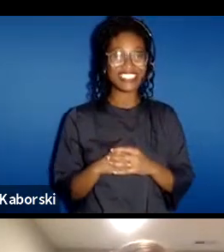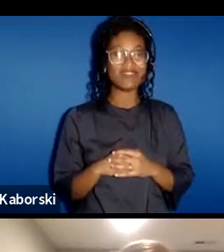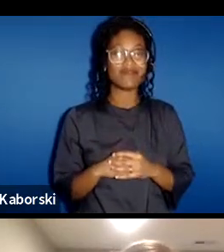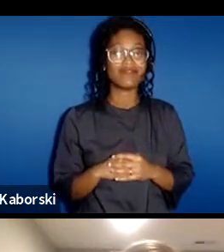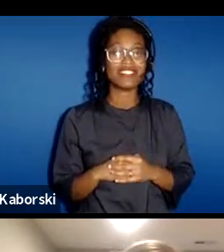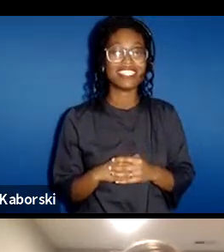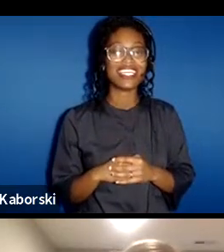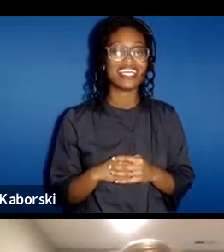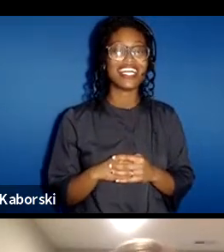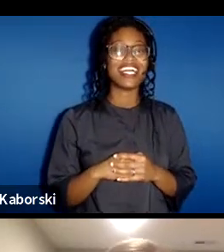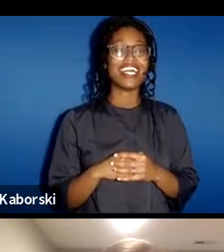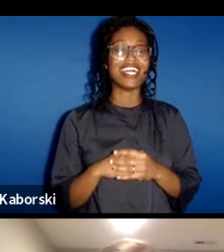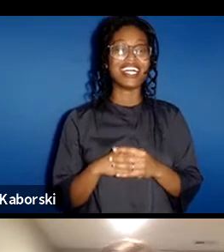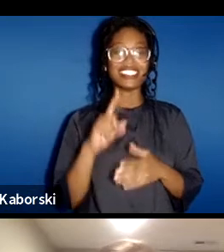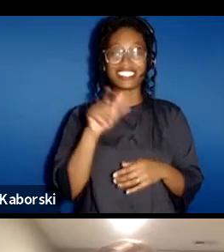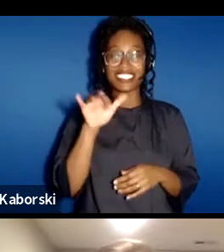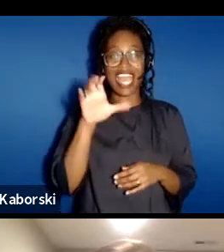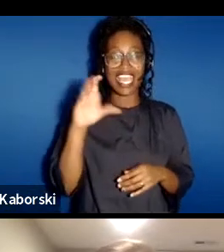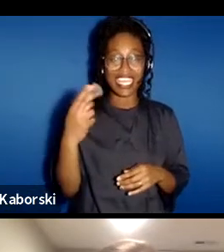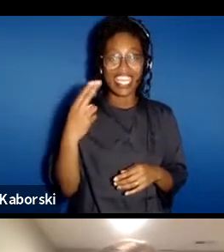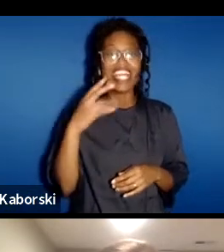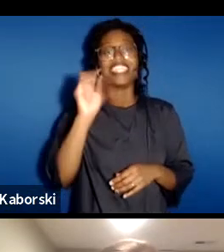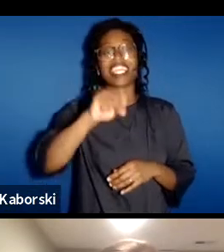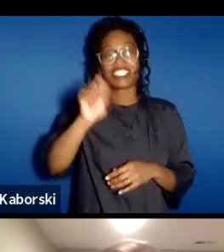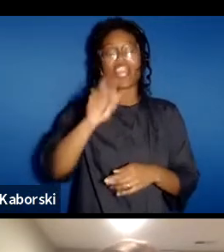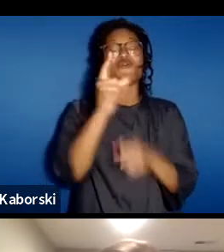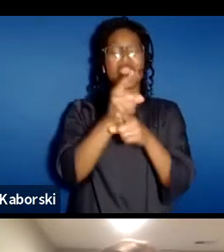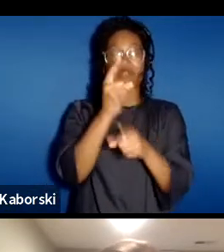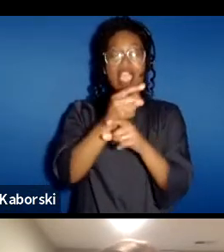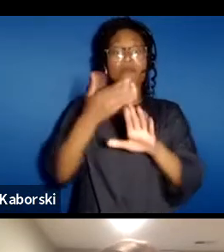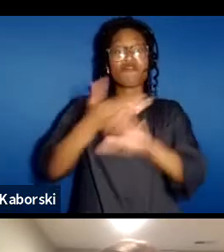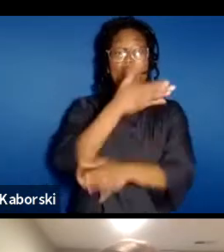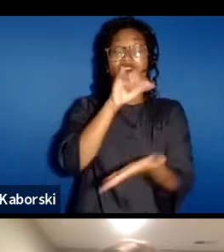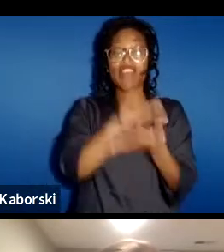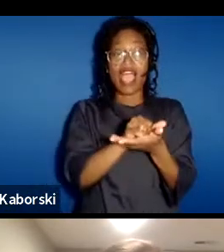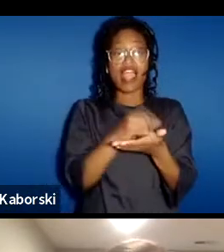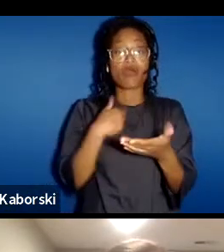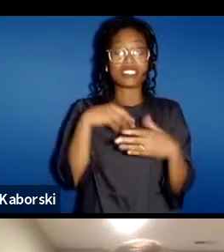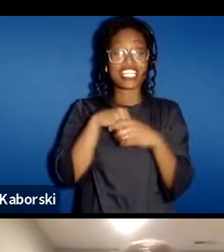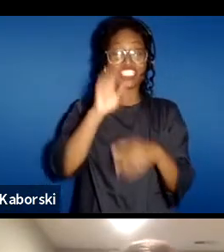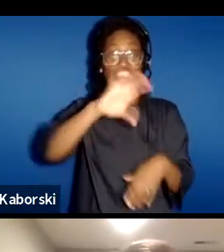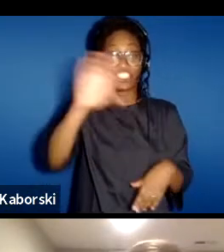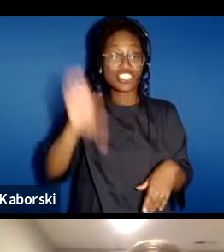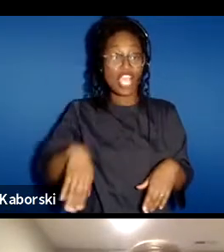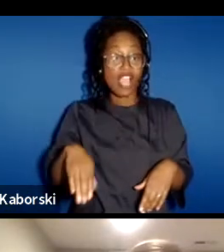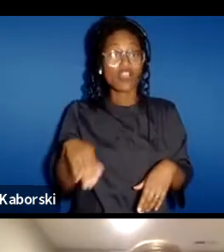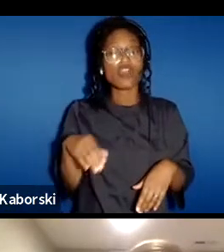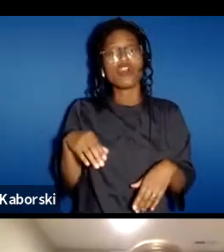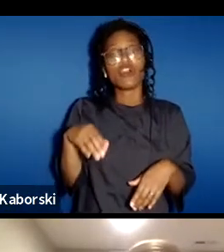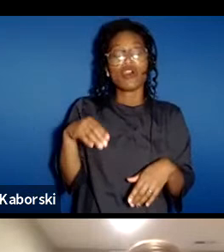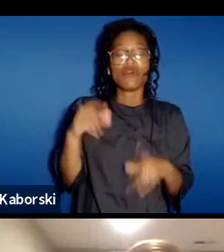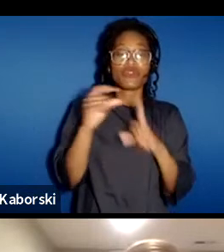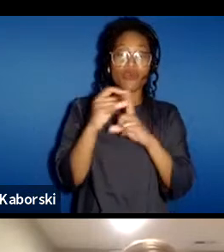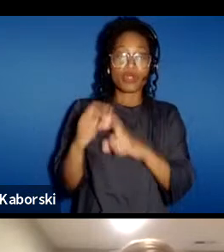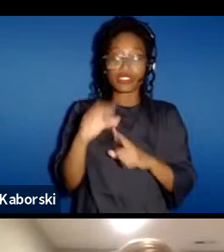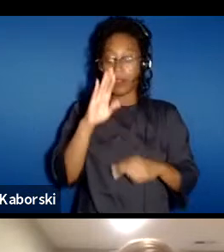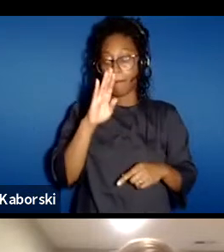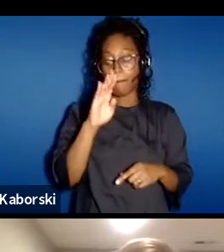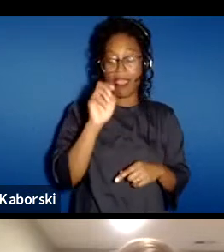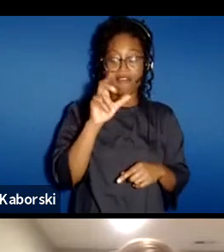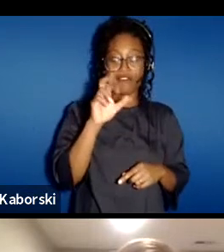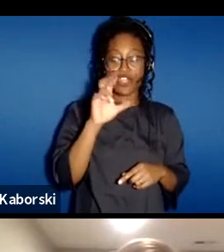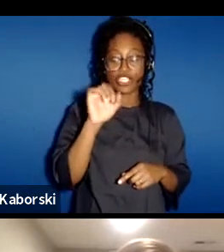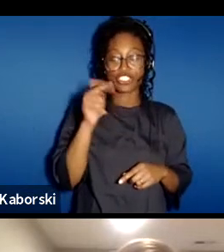Sorry about that. Yeah, well, prior to that, when I was in Chicago, I worked on the Wertz beverage group account. So I got